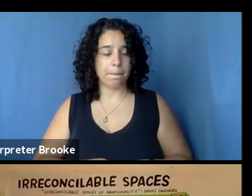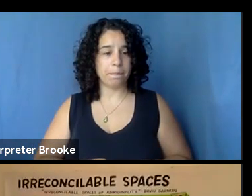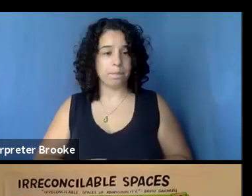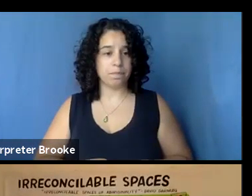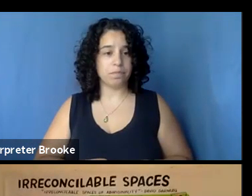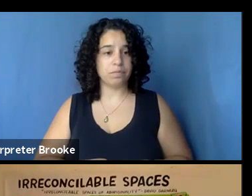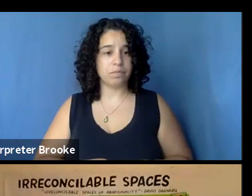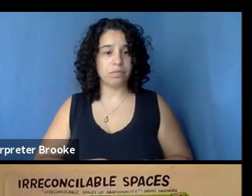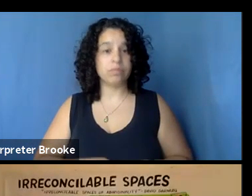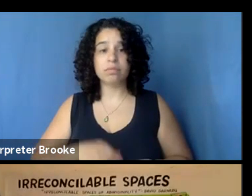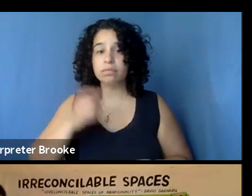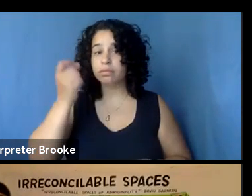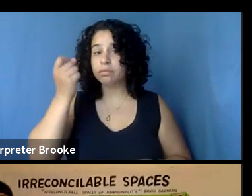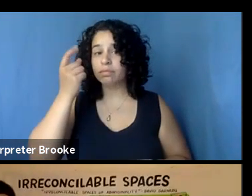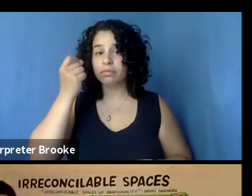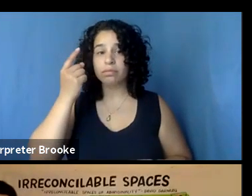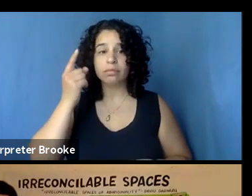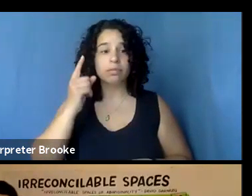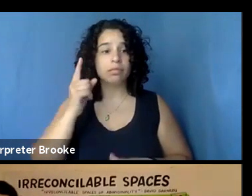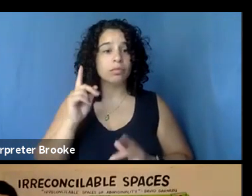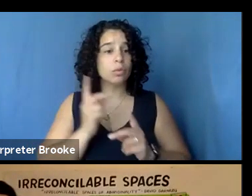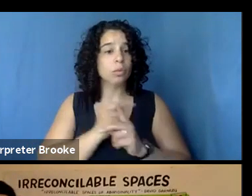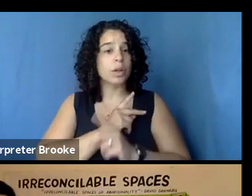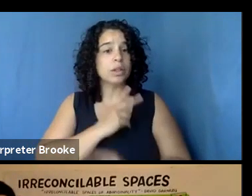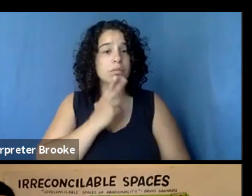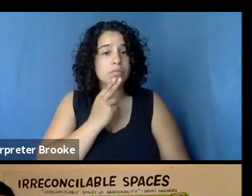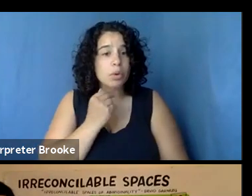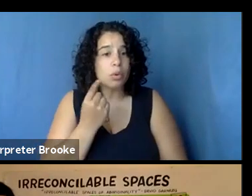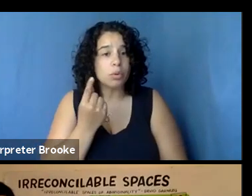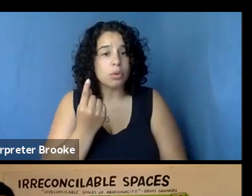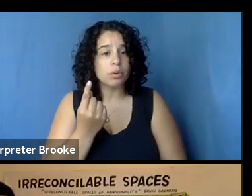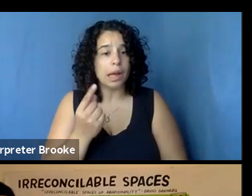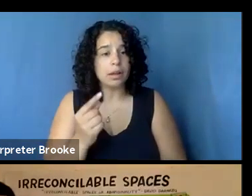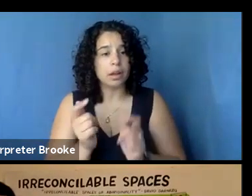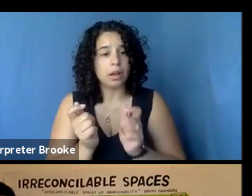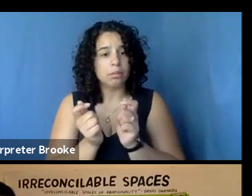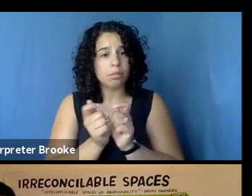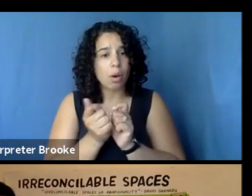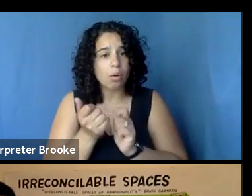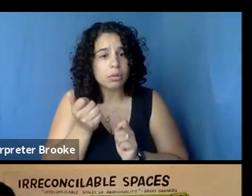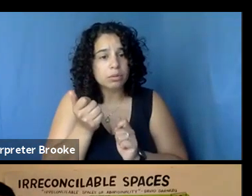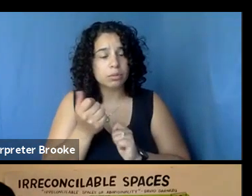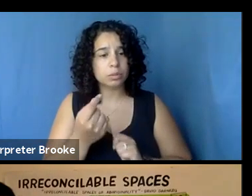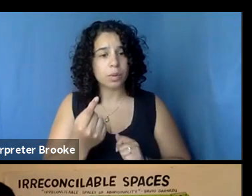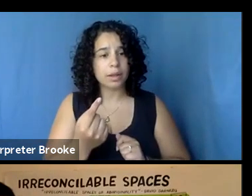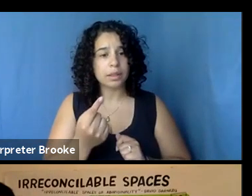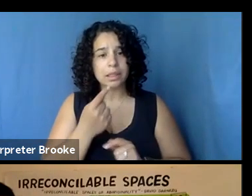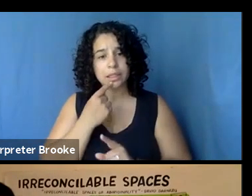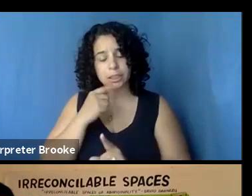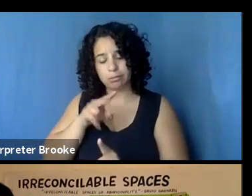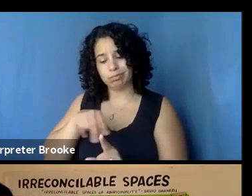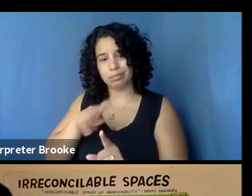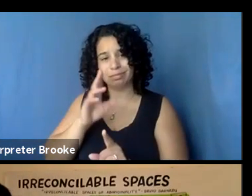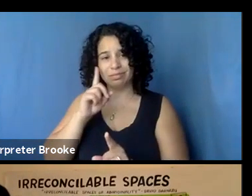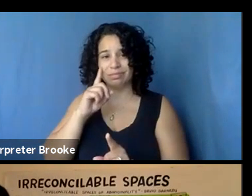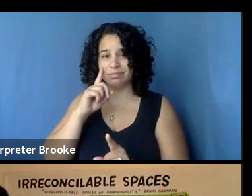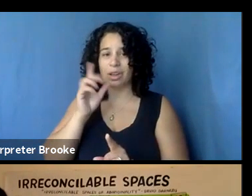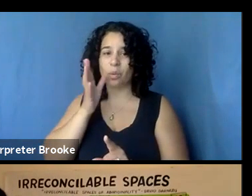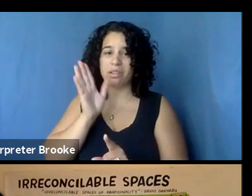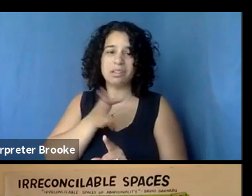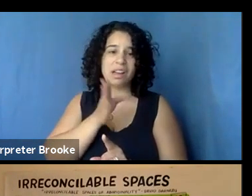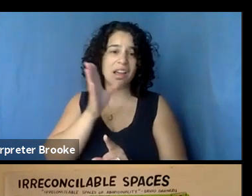And it was the smallest one, the littlest one, the one they said would never do it,